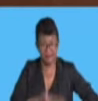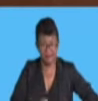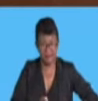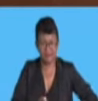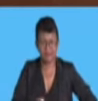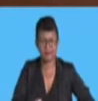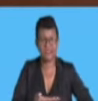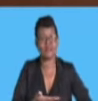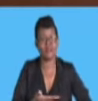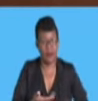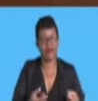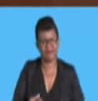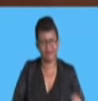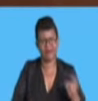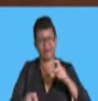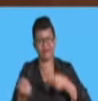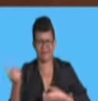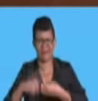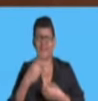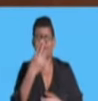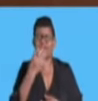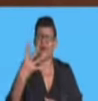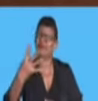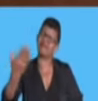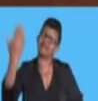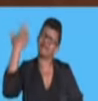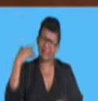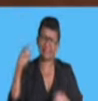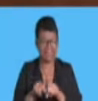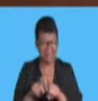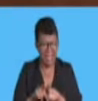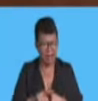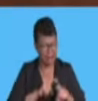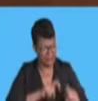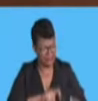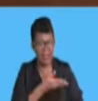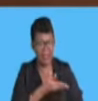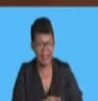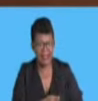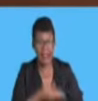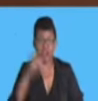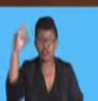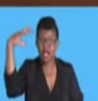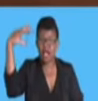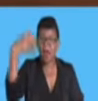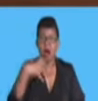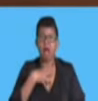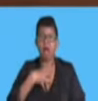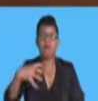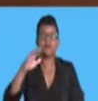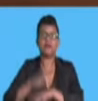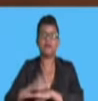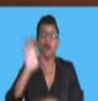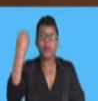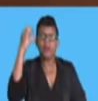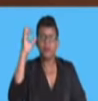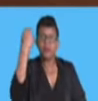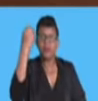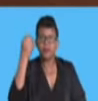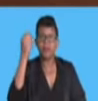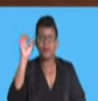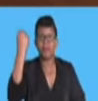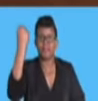in 2014, and for SODALPA to gain 6 more seats are no mean feats. When seen in the true